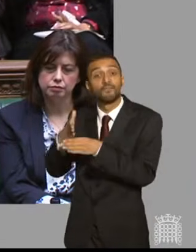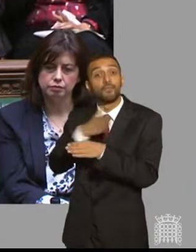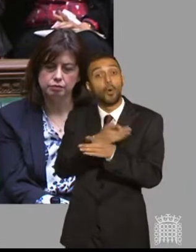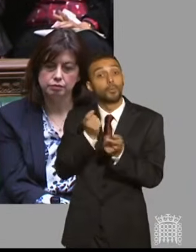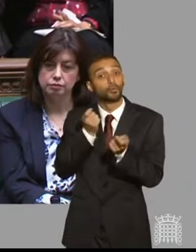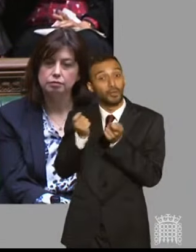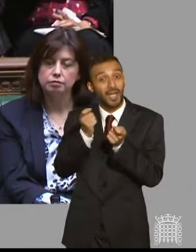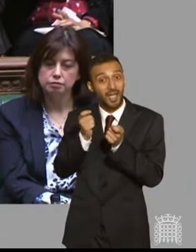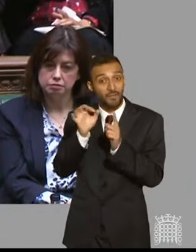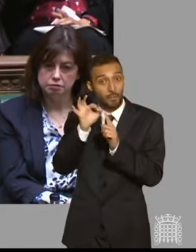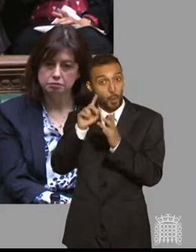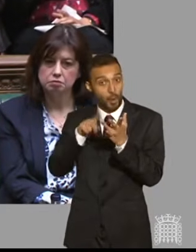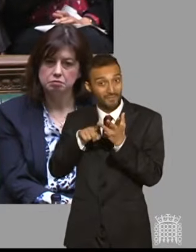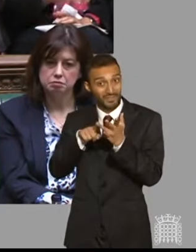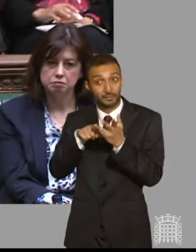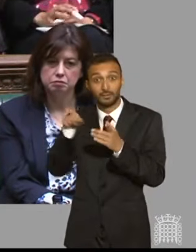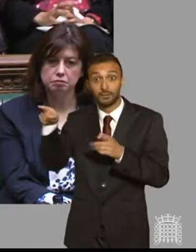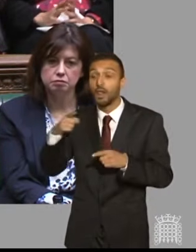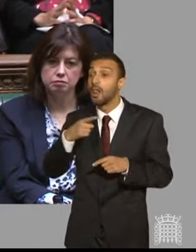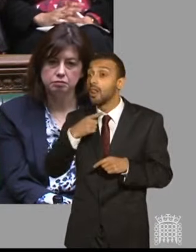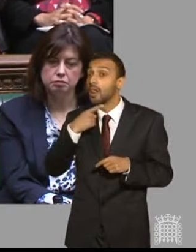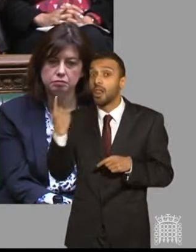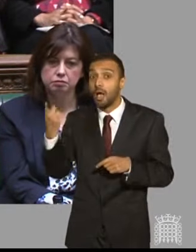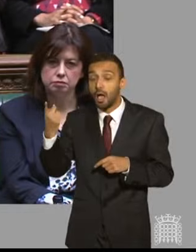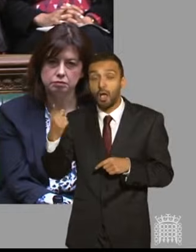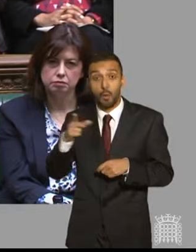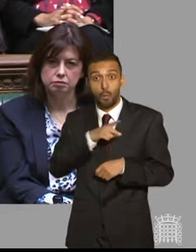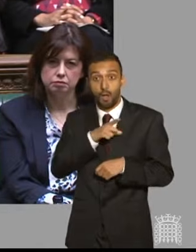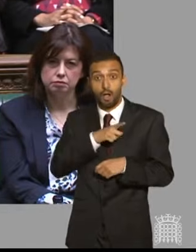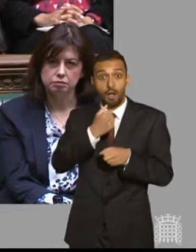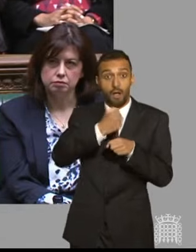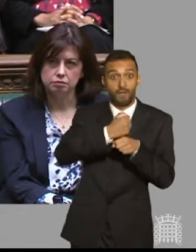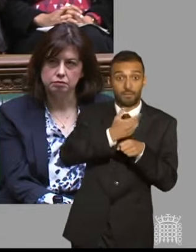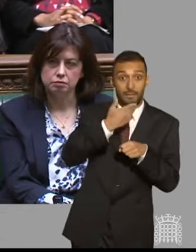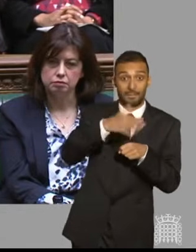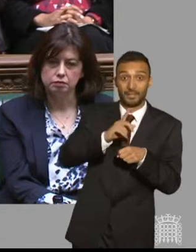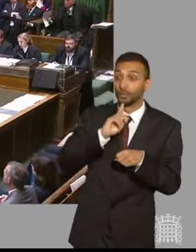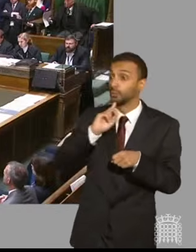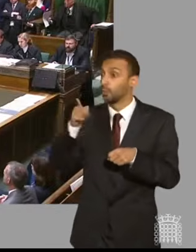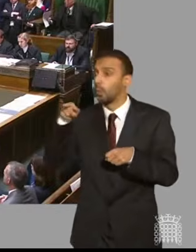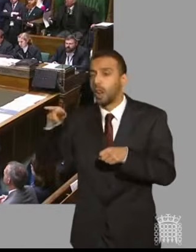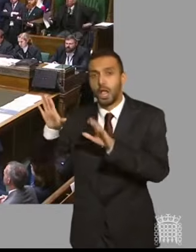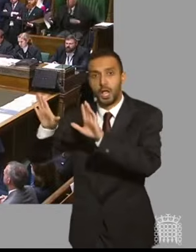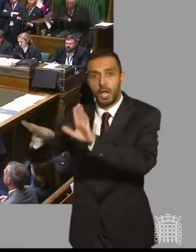on compensation for postmasters and limp to the next election?